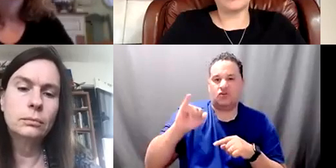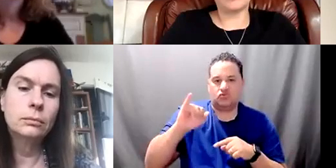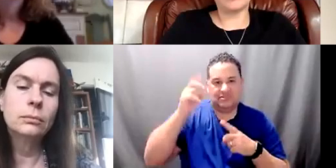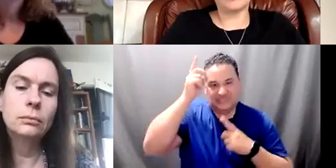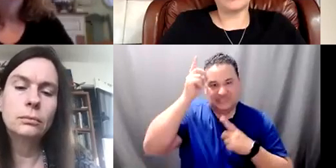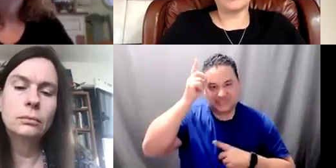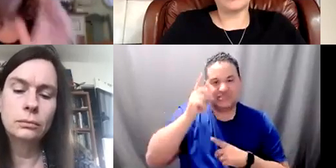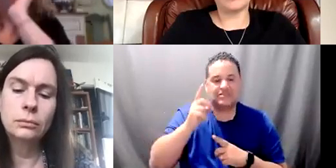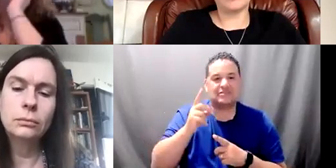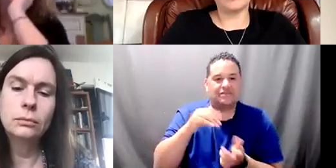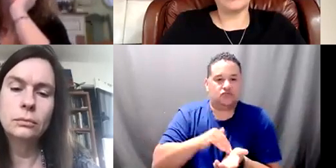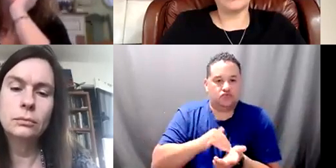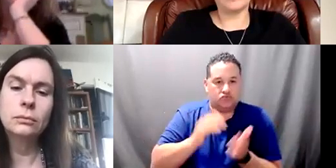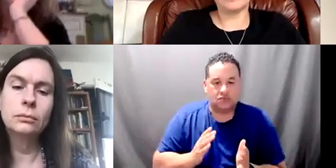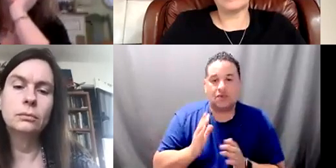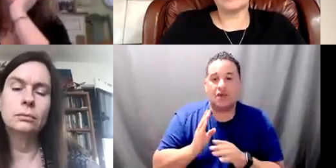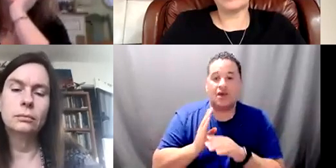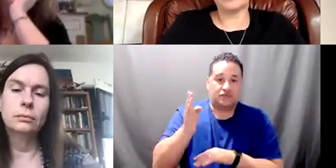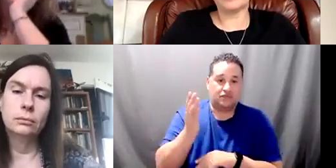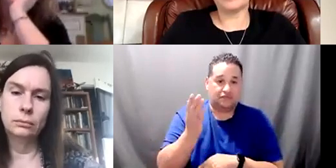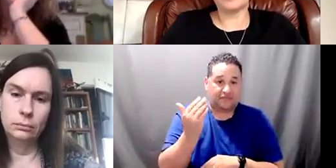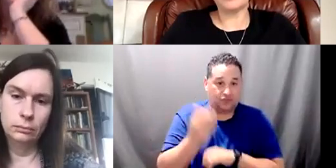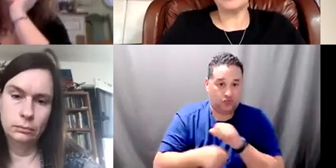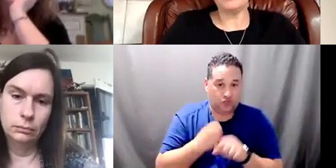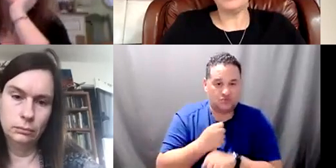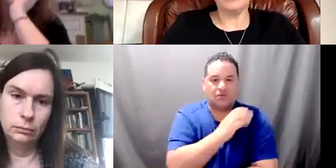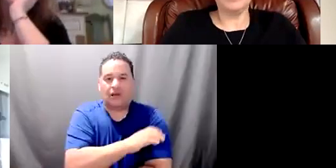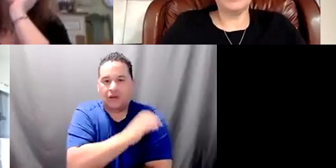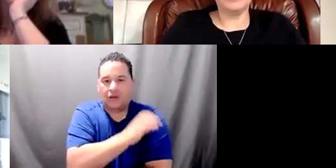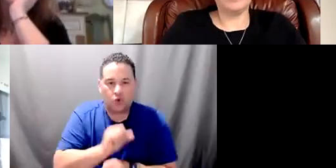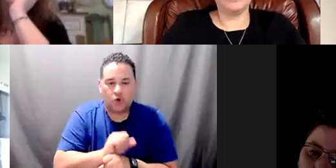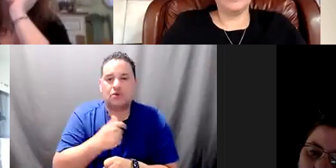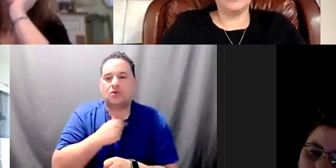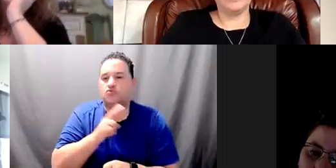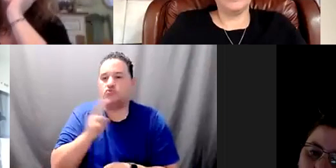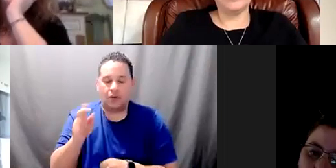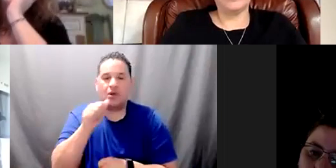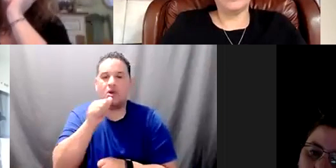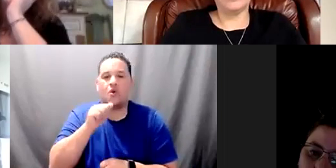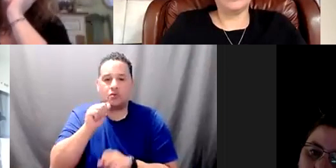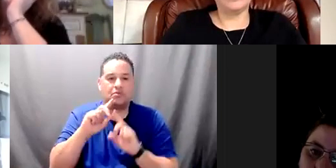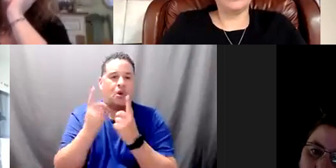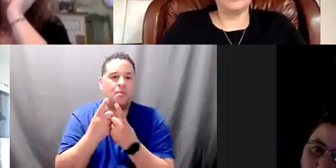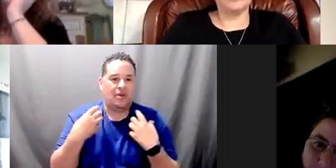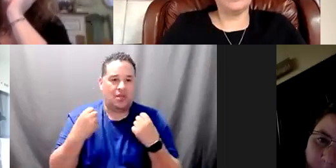physician. And after 15 years of clinical work, I joined Arizona Department of Health